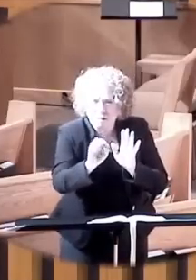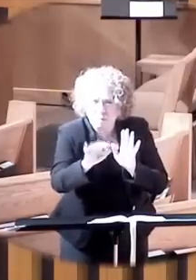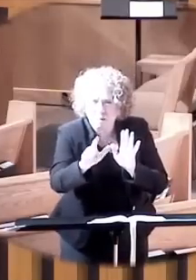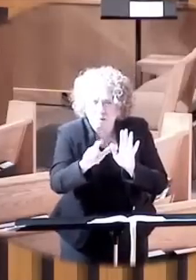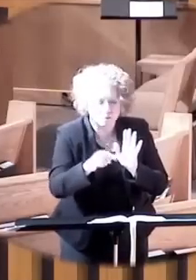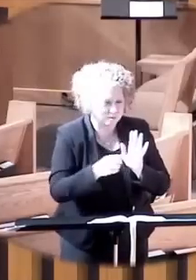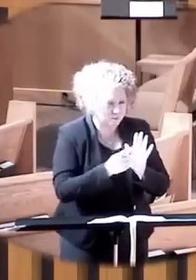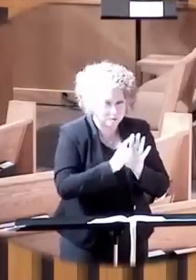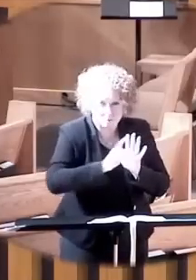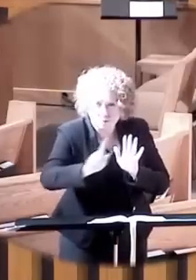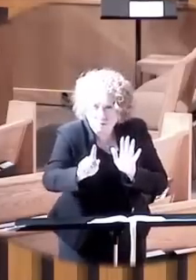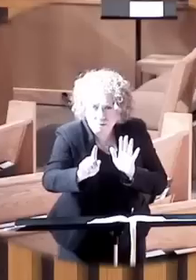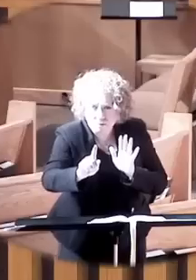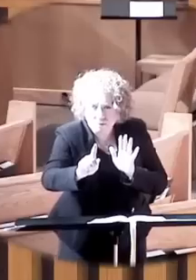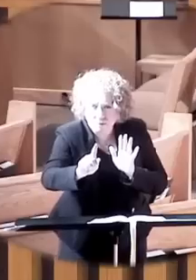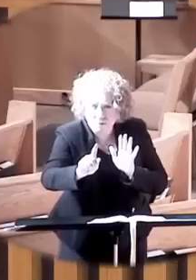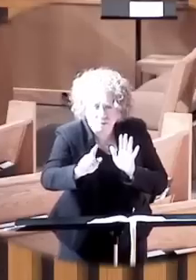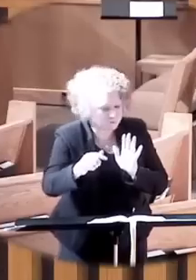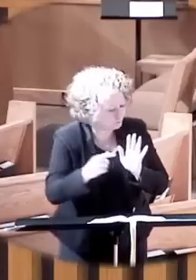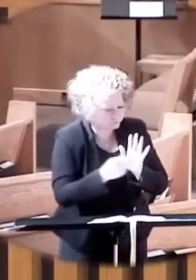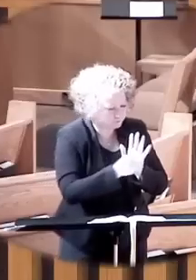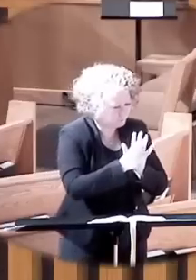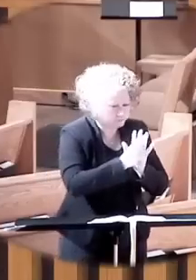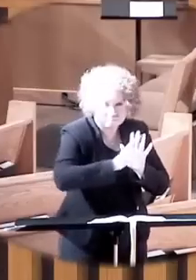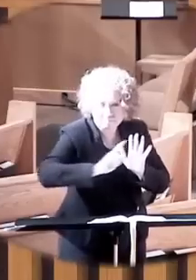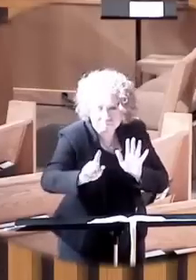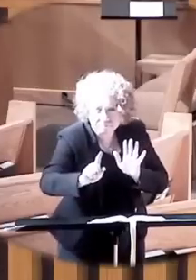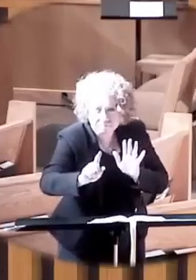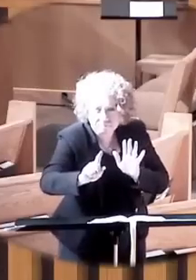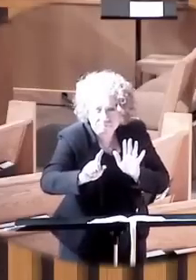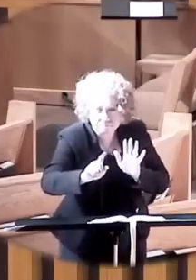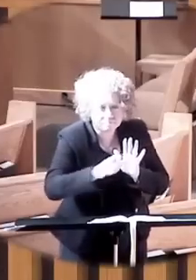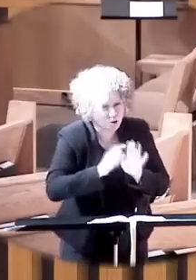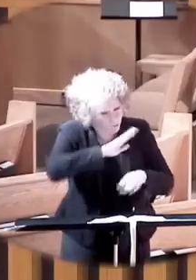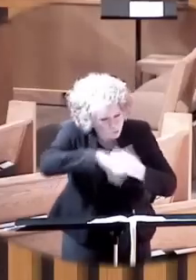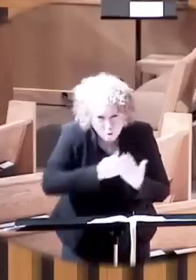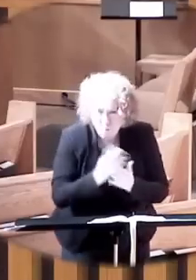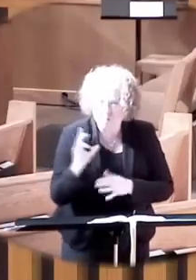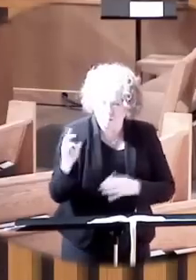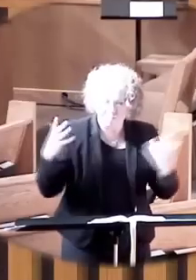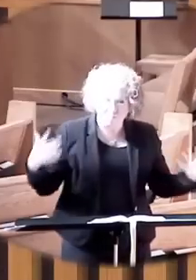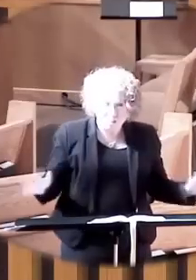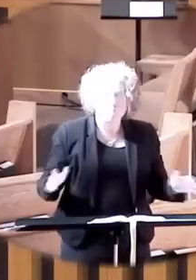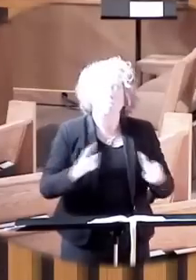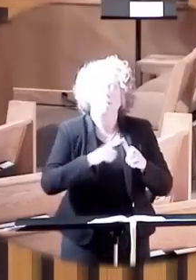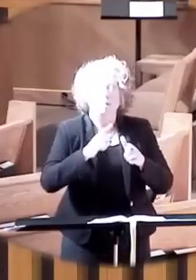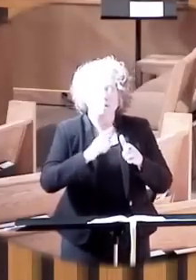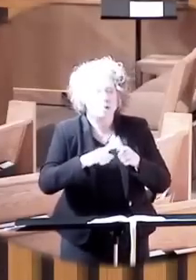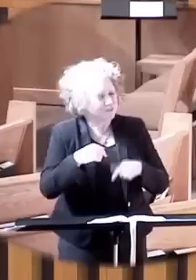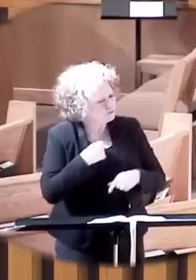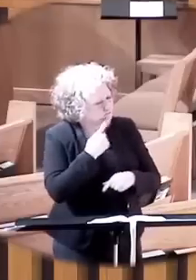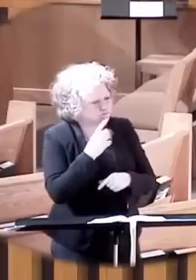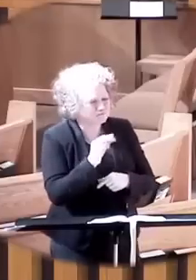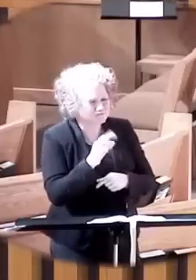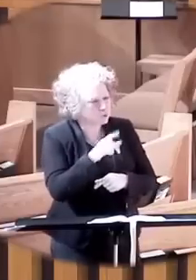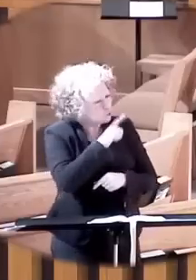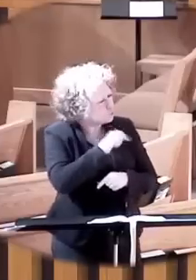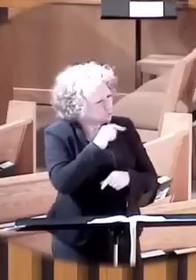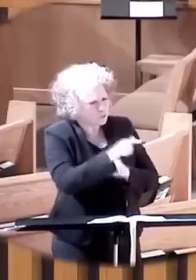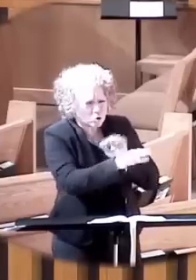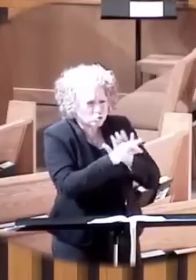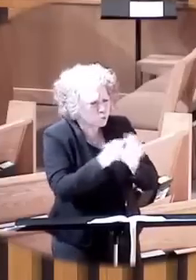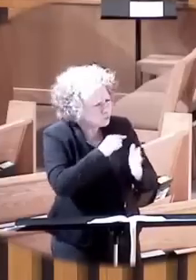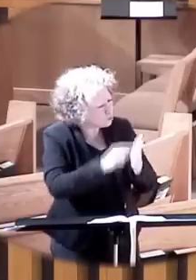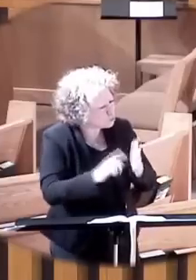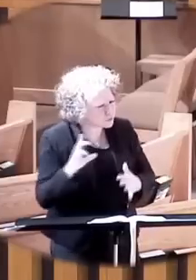Lord has not chosen any of these. Then Samuel asked Jesse, are these all the sons